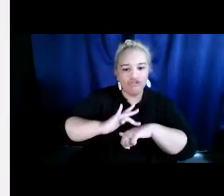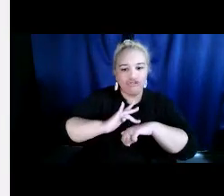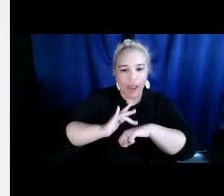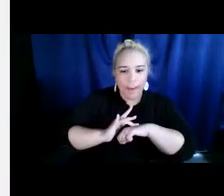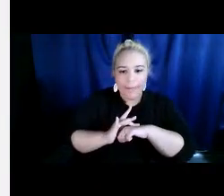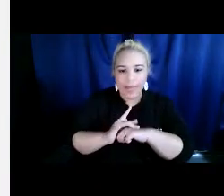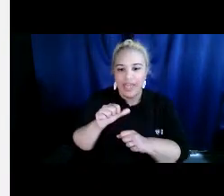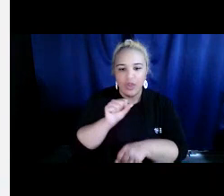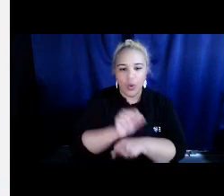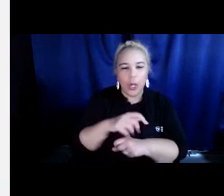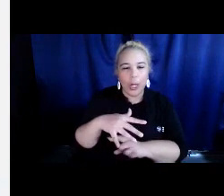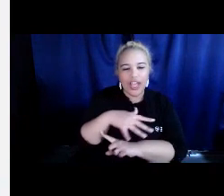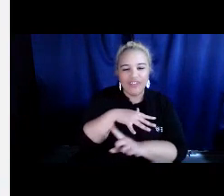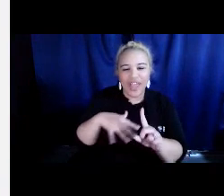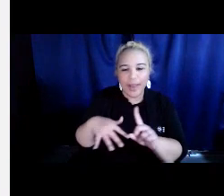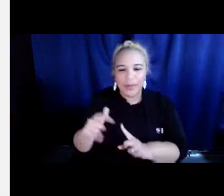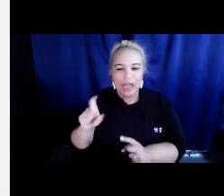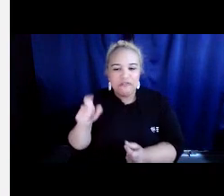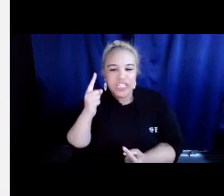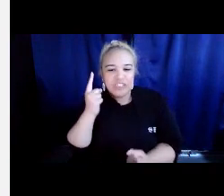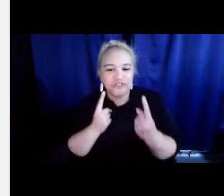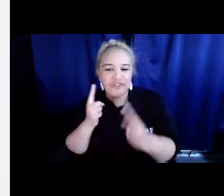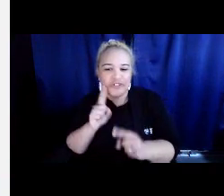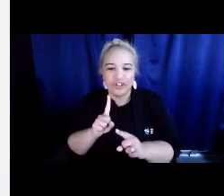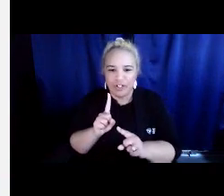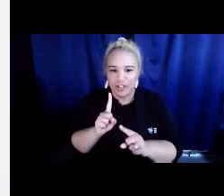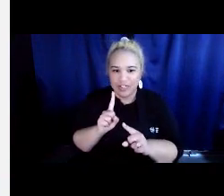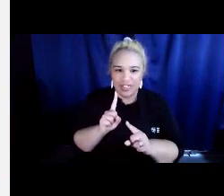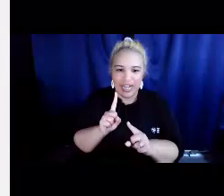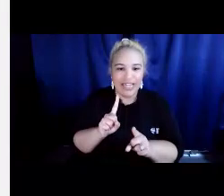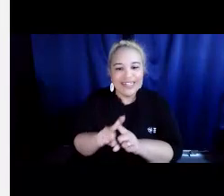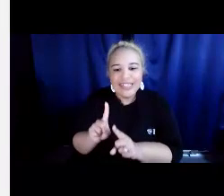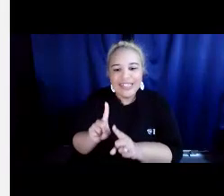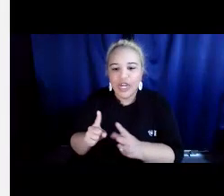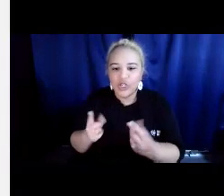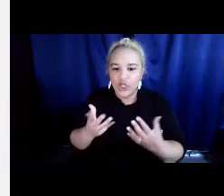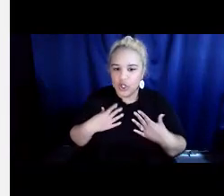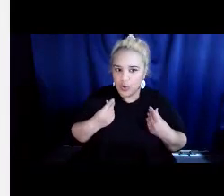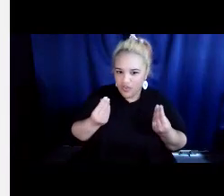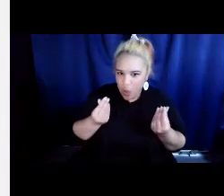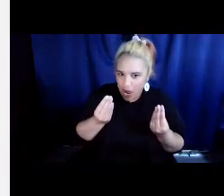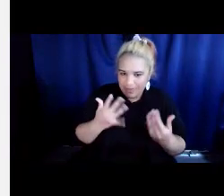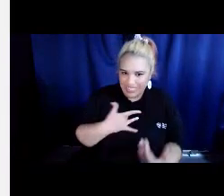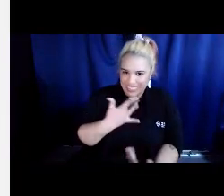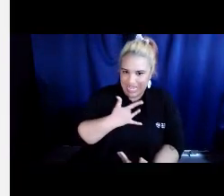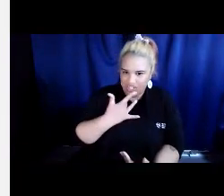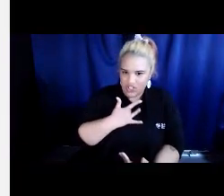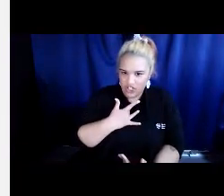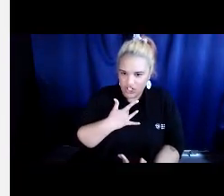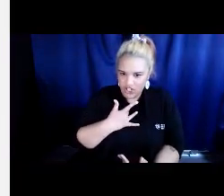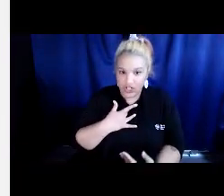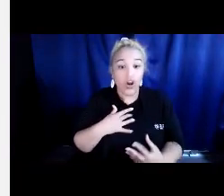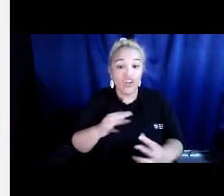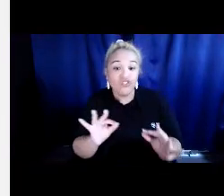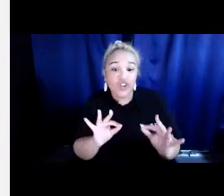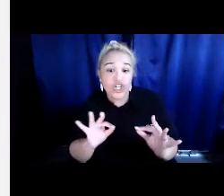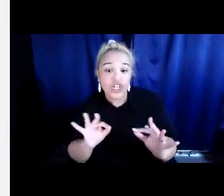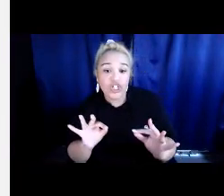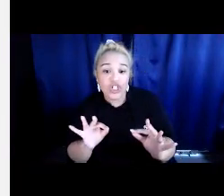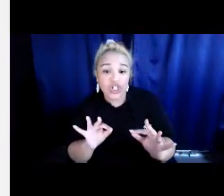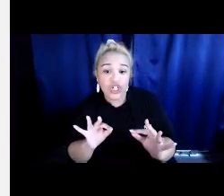of trains, traffic, sirens, and phones ringing, or loud noises and extended exposure to noise, such as conversations in